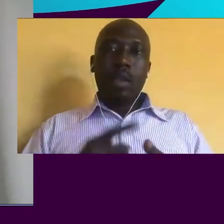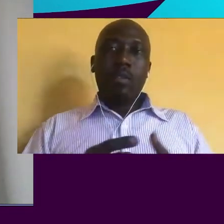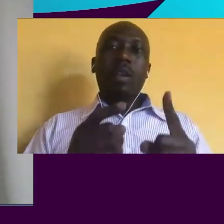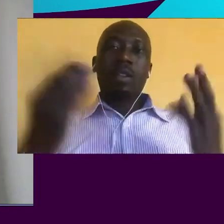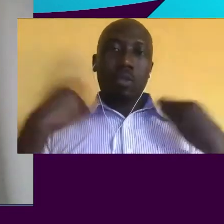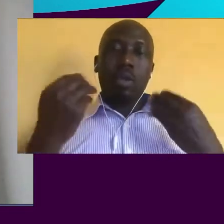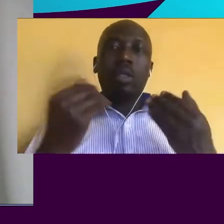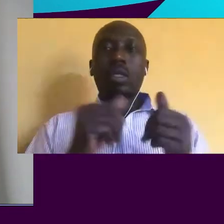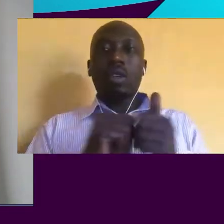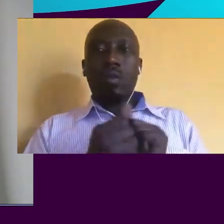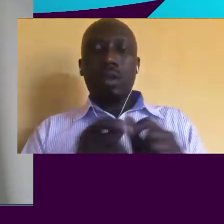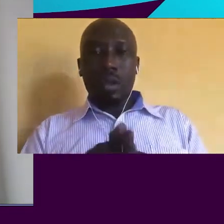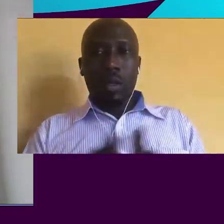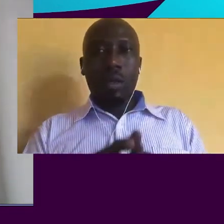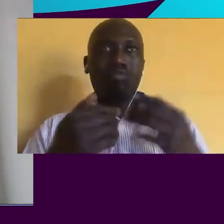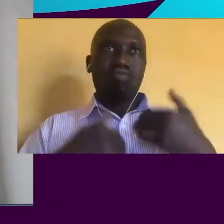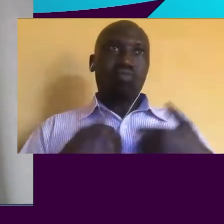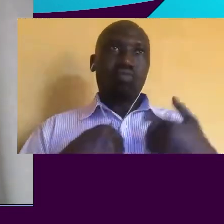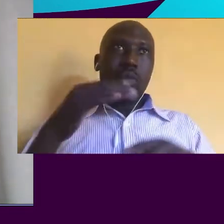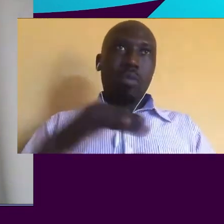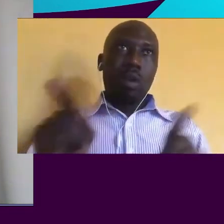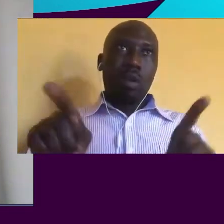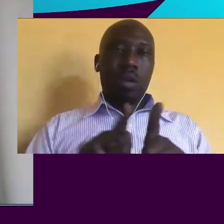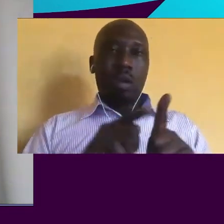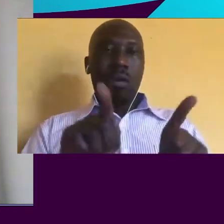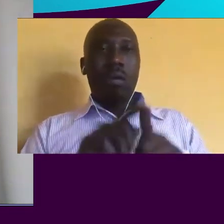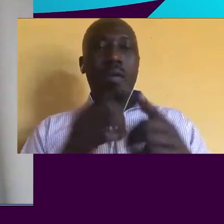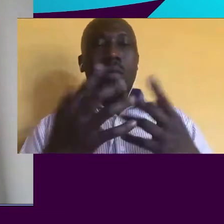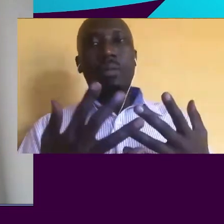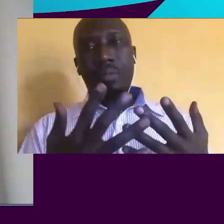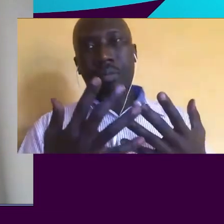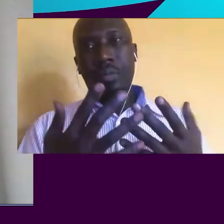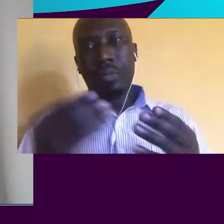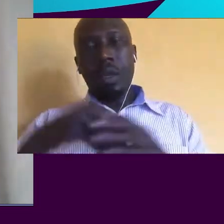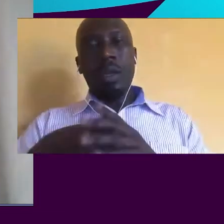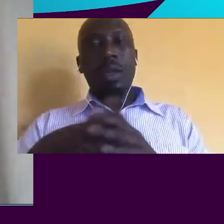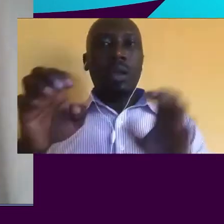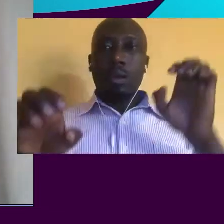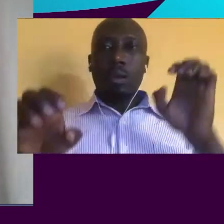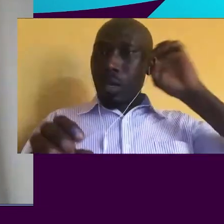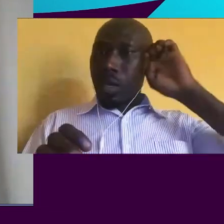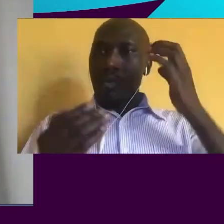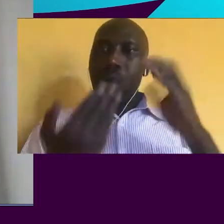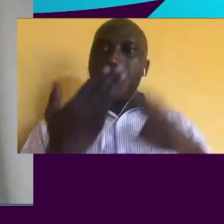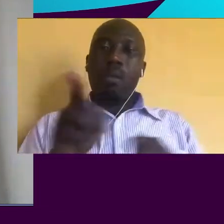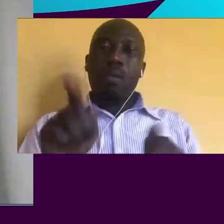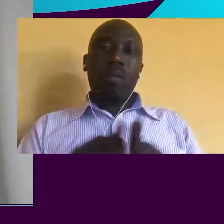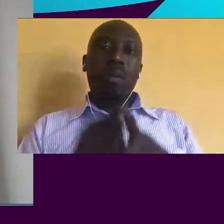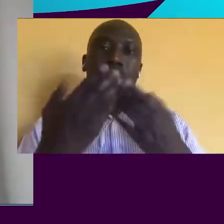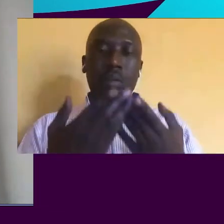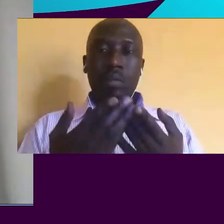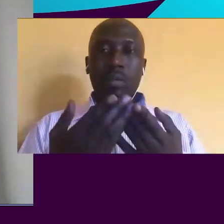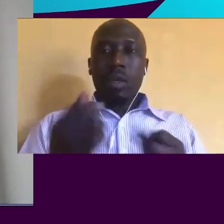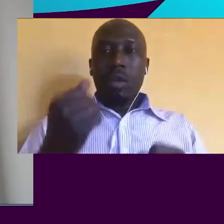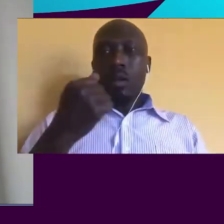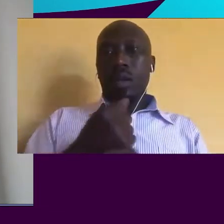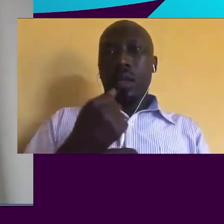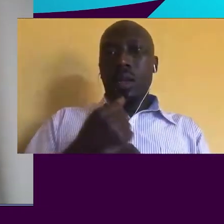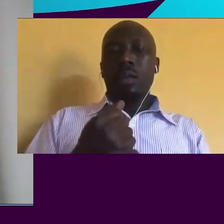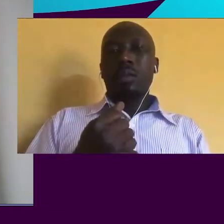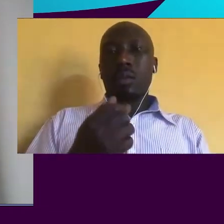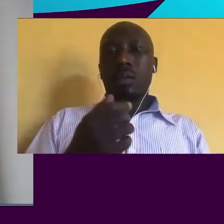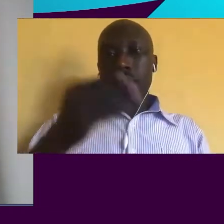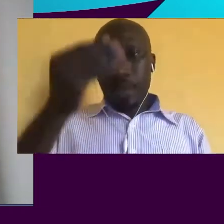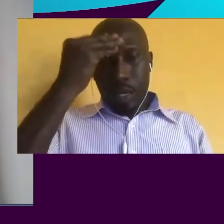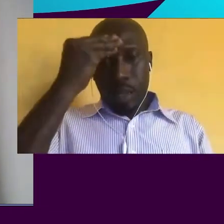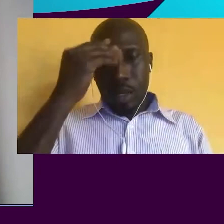And also in Egypt, we have a Premier Skills coach educator who,